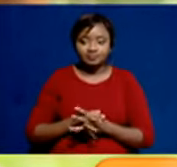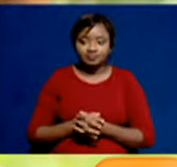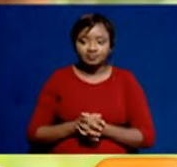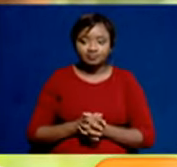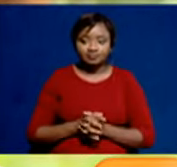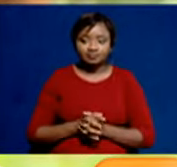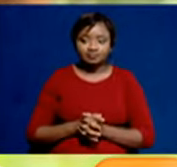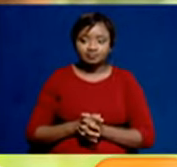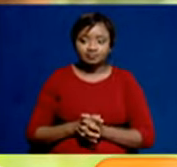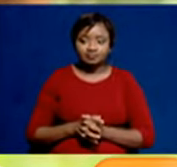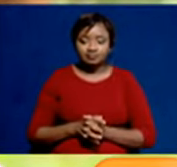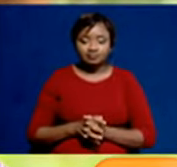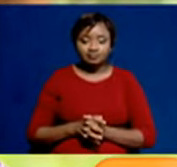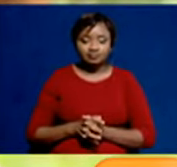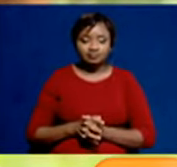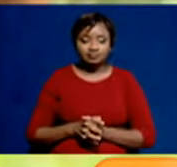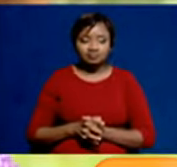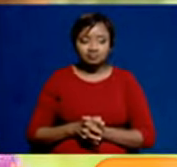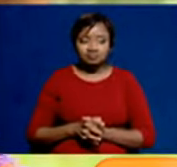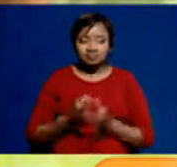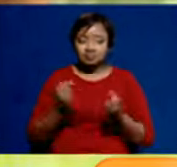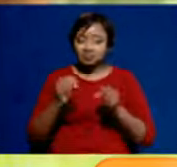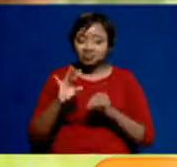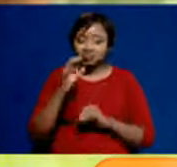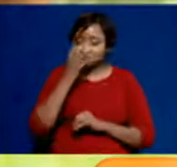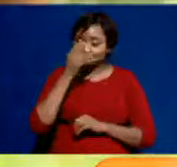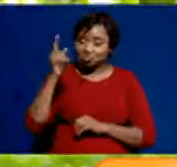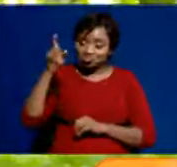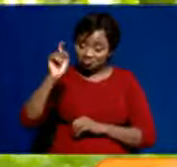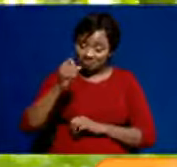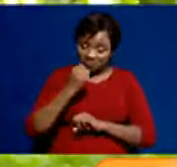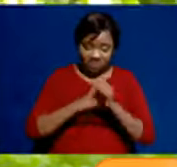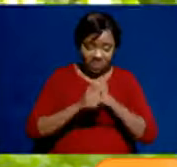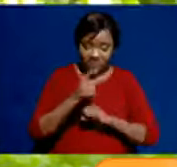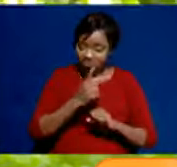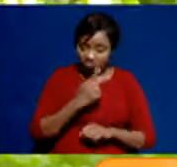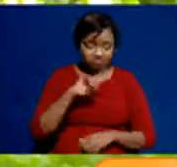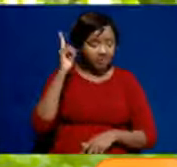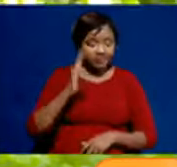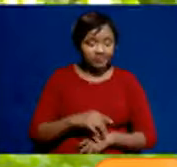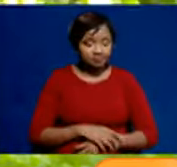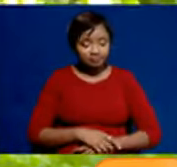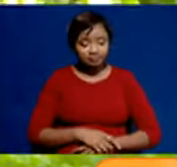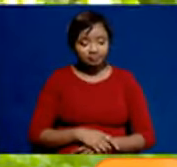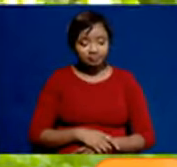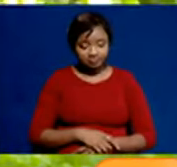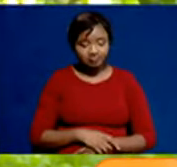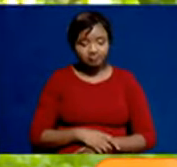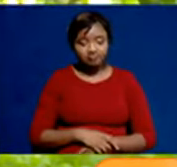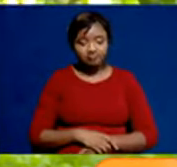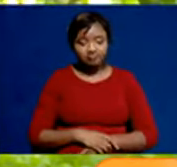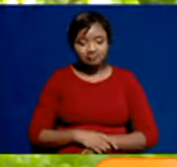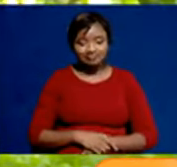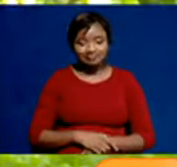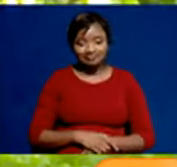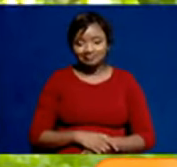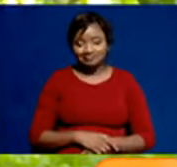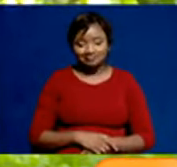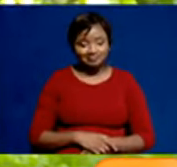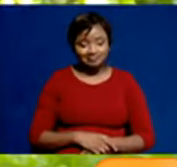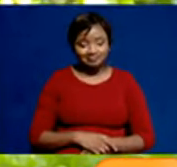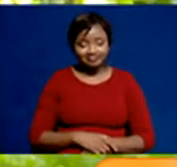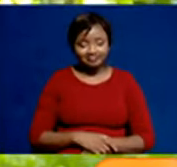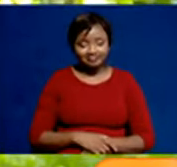gem. Well, this, so yeah. Pull up your socks and do what is supposed to be done. They say that the delegations have